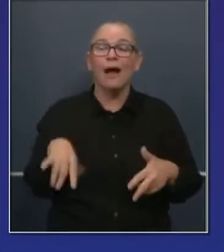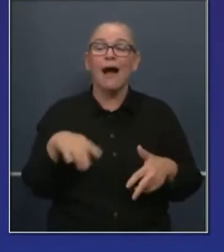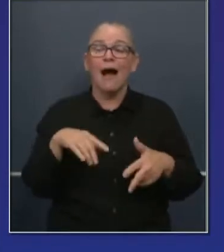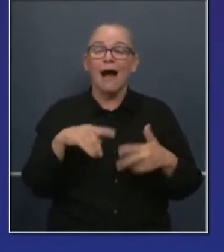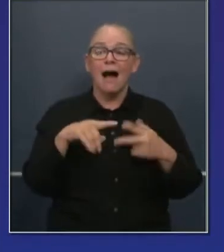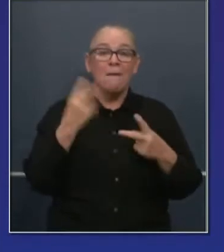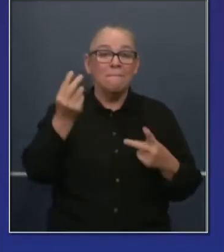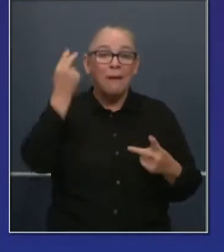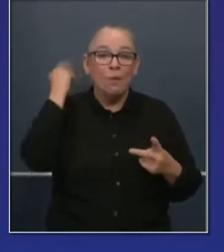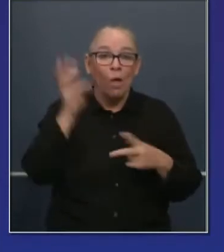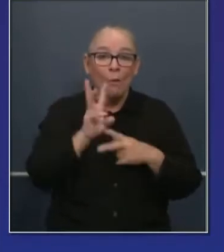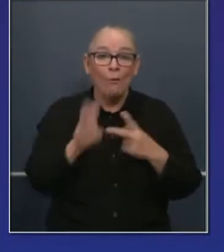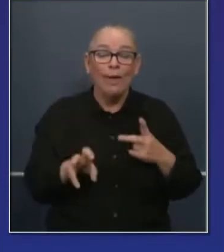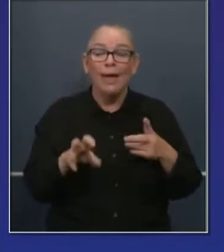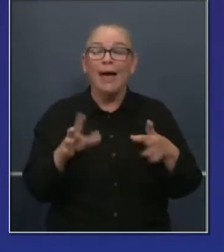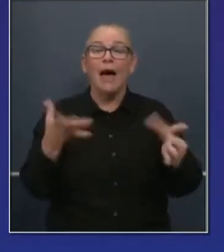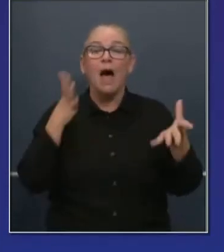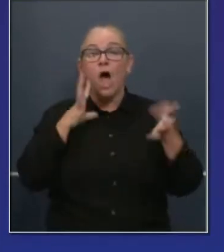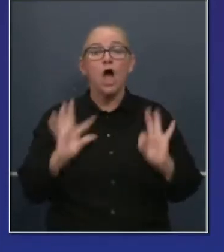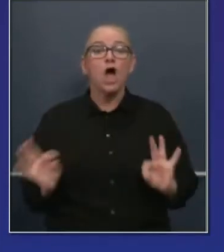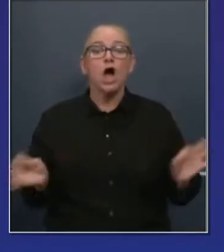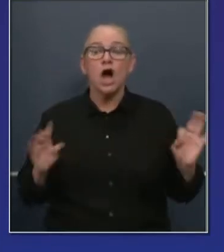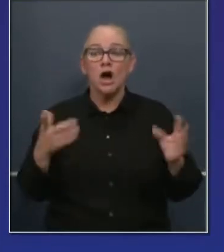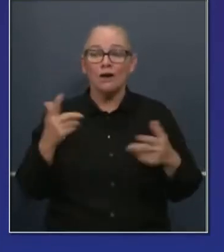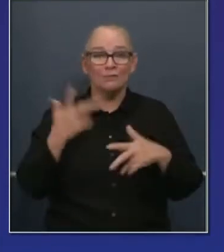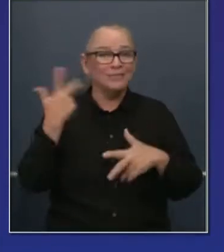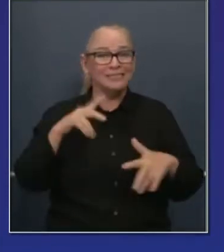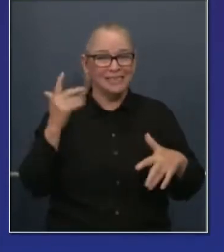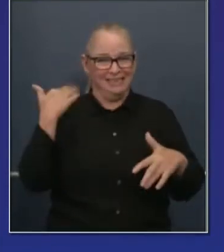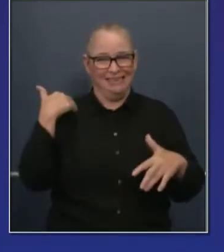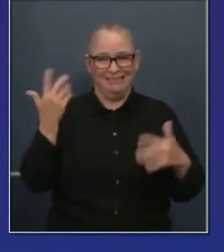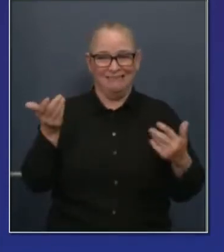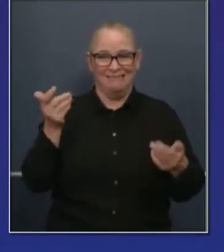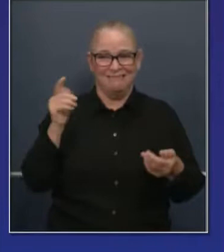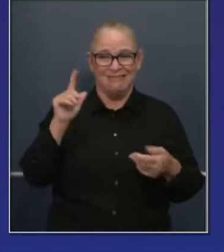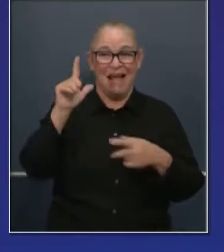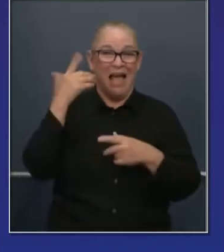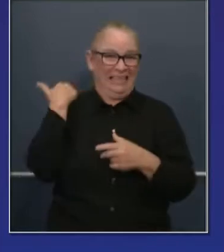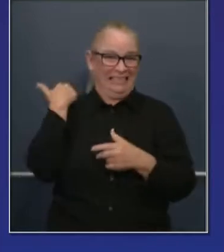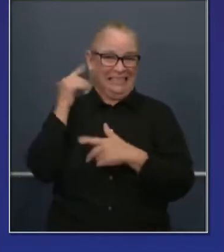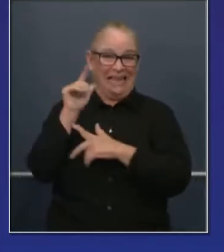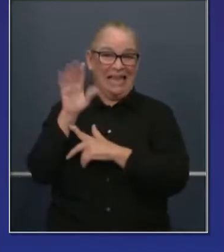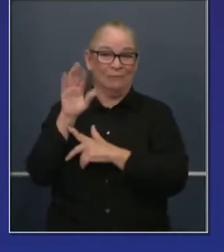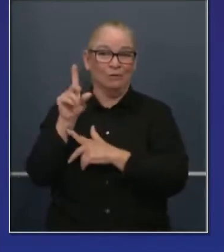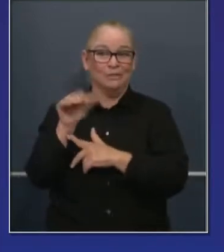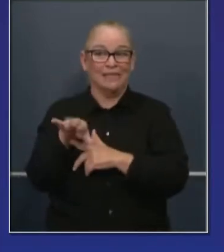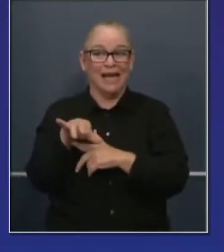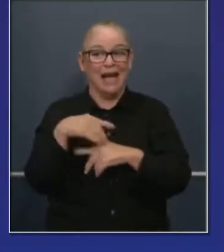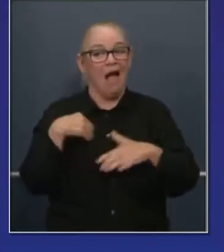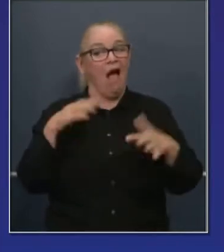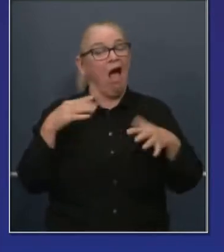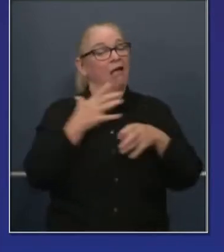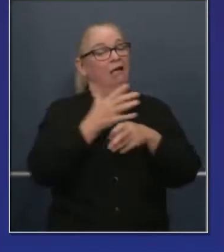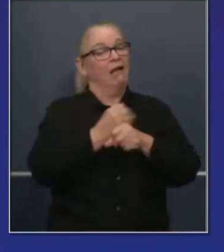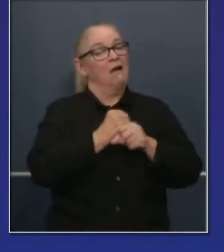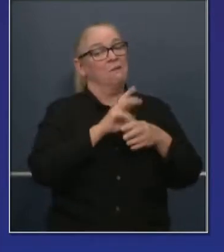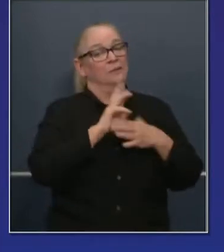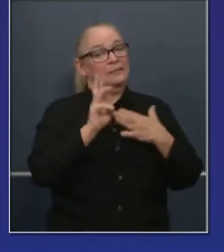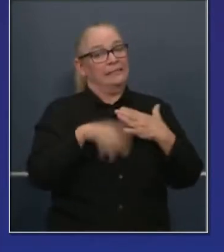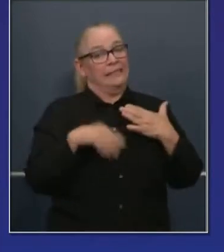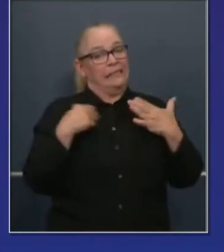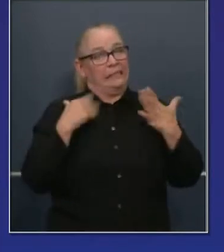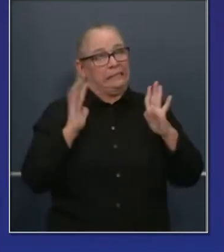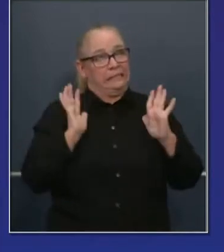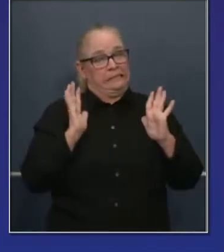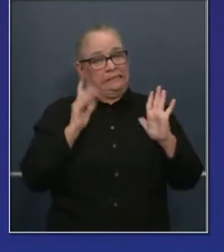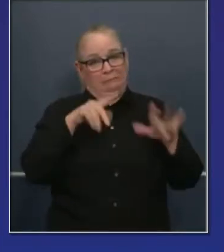We just went through a long 3-day weekend. That data has not come in. These are lagging. That information comes